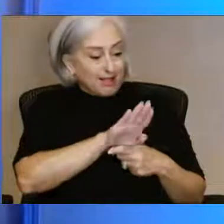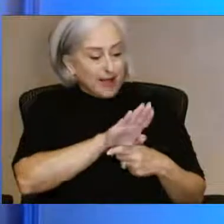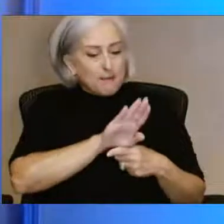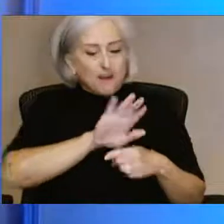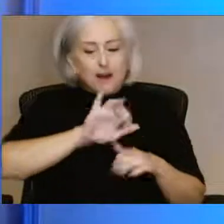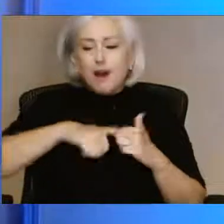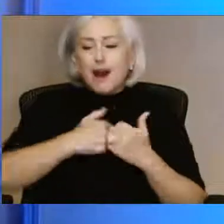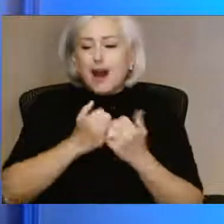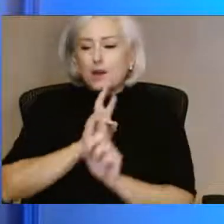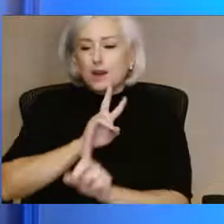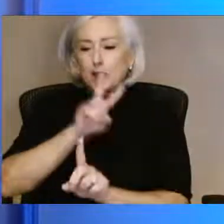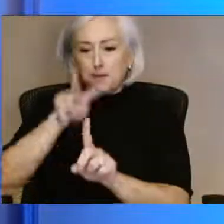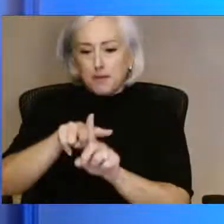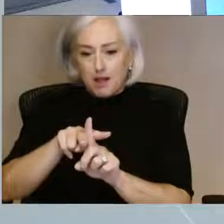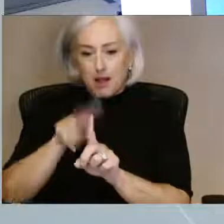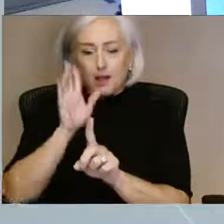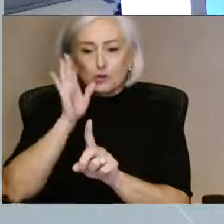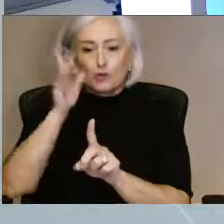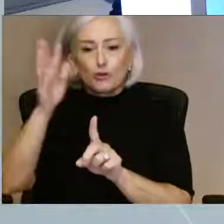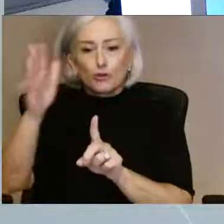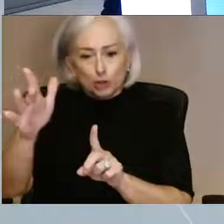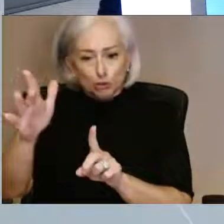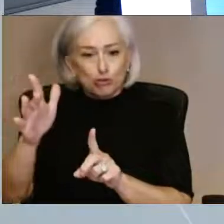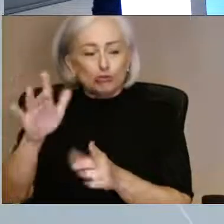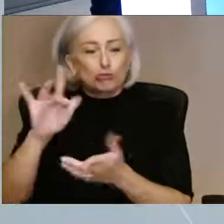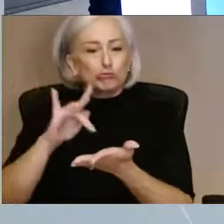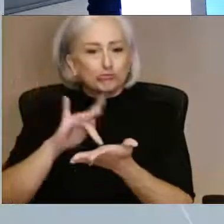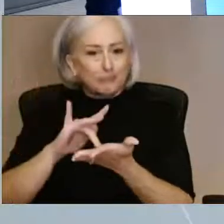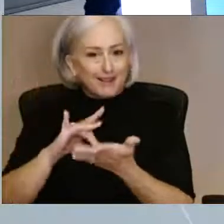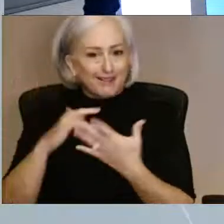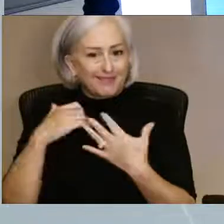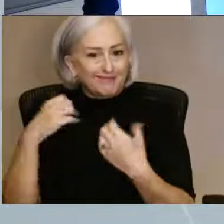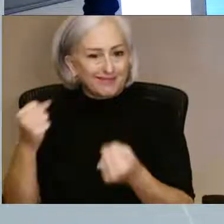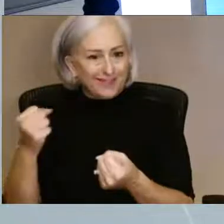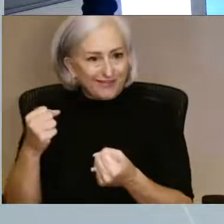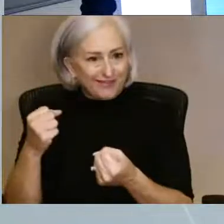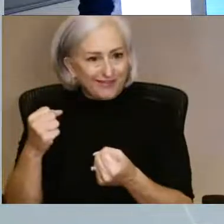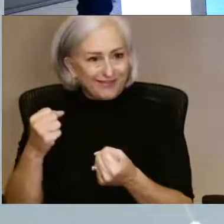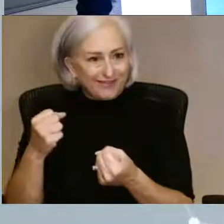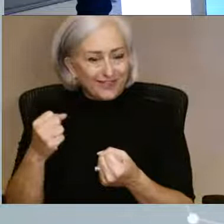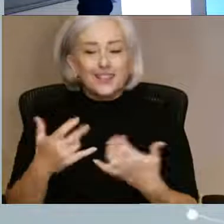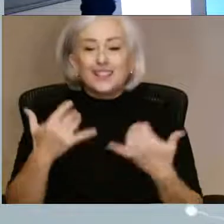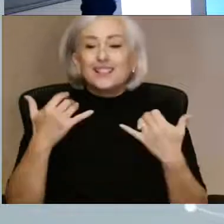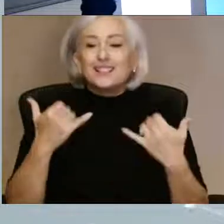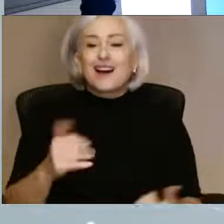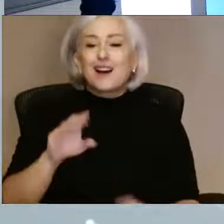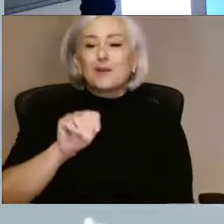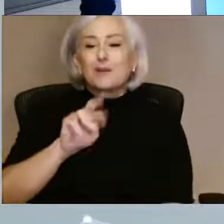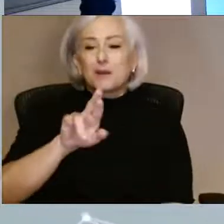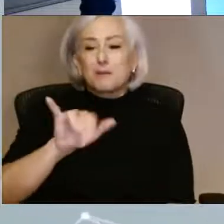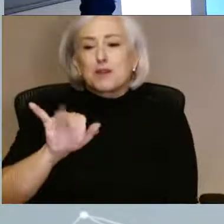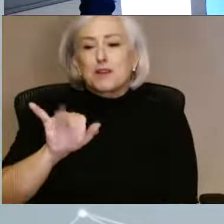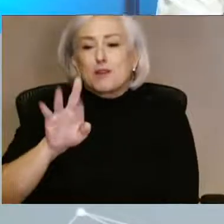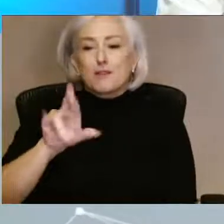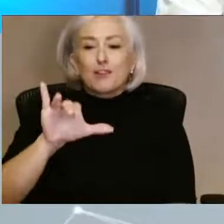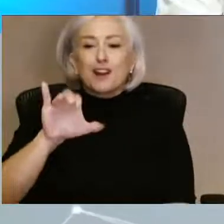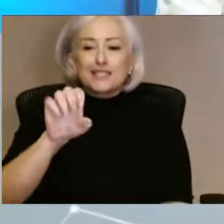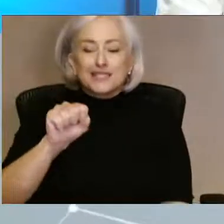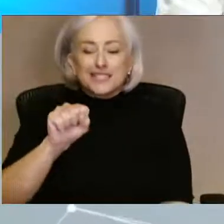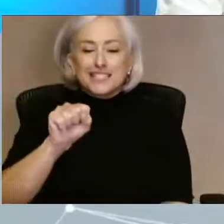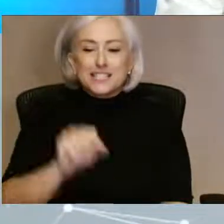that experience. Mm-hmm. So I want to switch gears back to you, Mary Frances. You